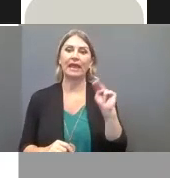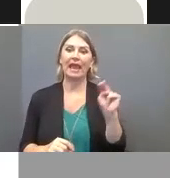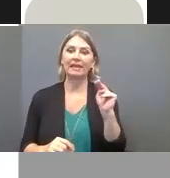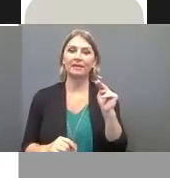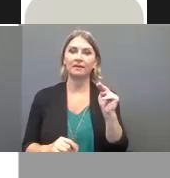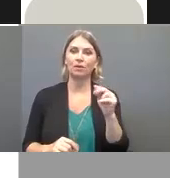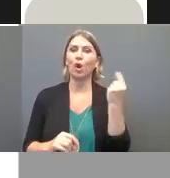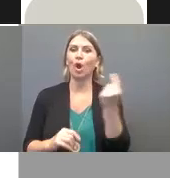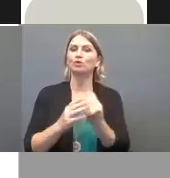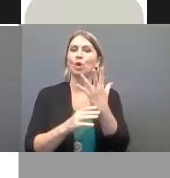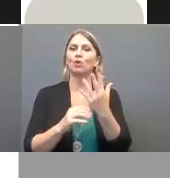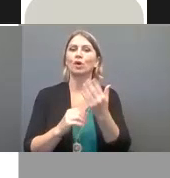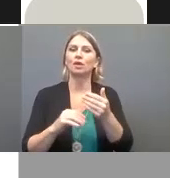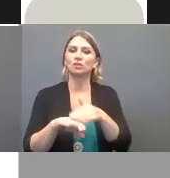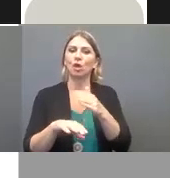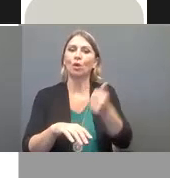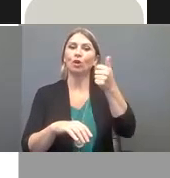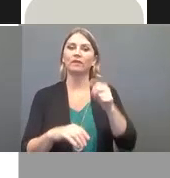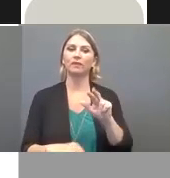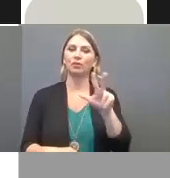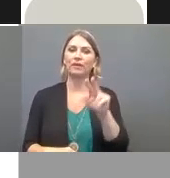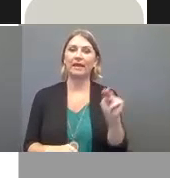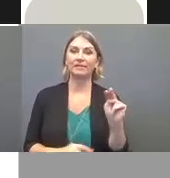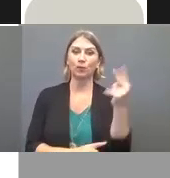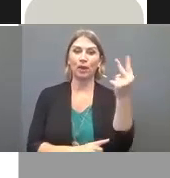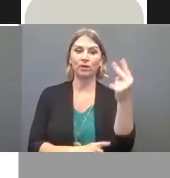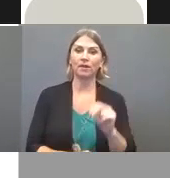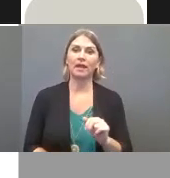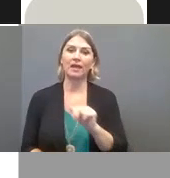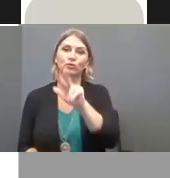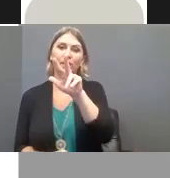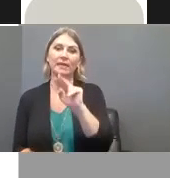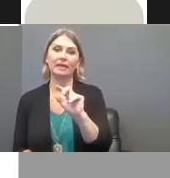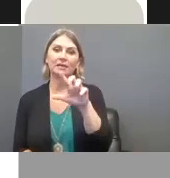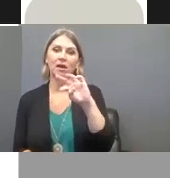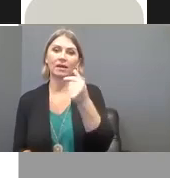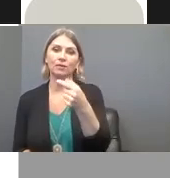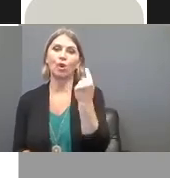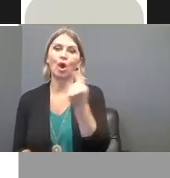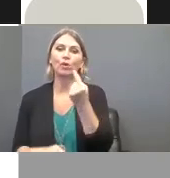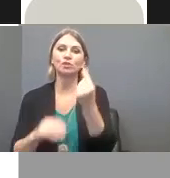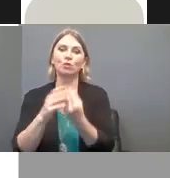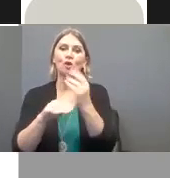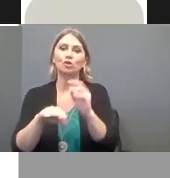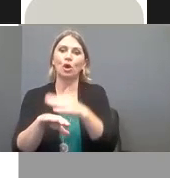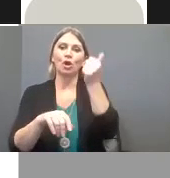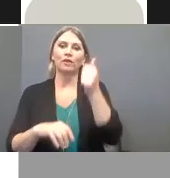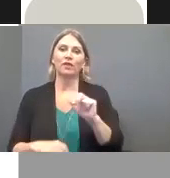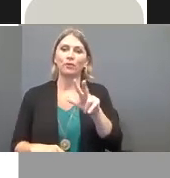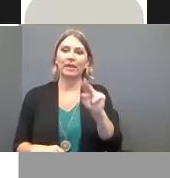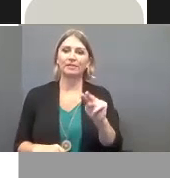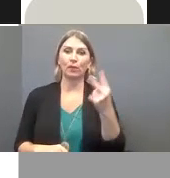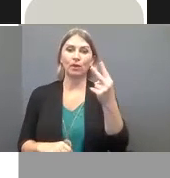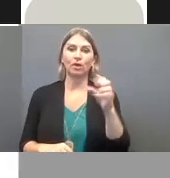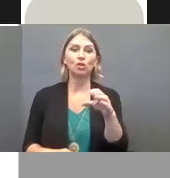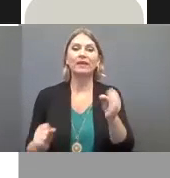always grow slower than 3n squared. And 3 log n would definitely always grow slower than 3n squared. So we can